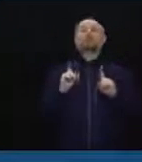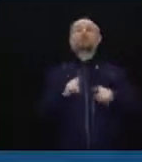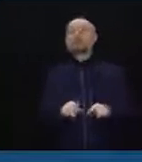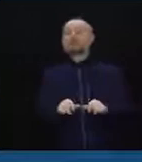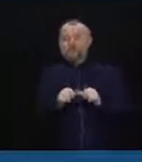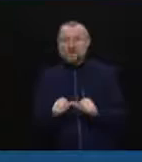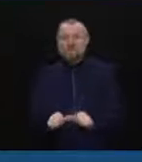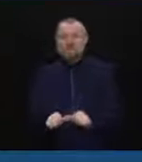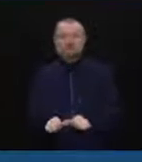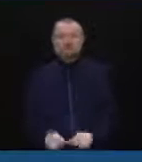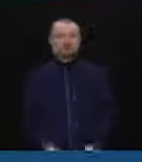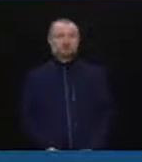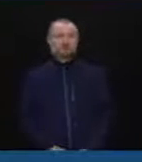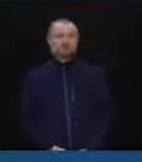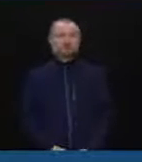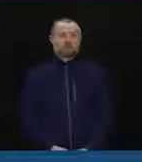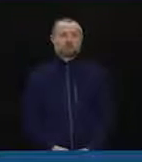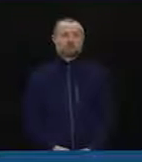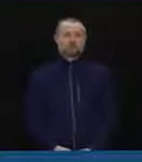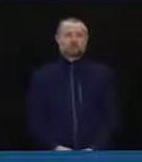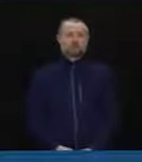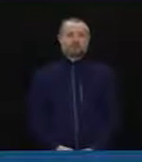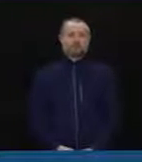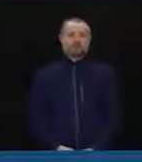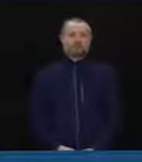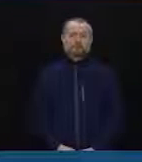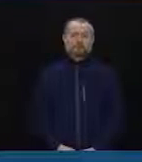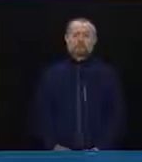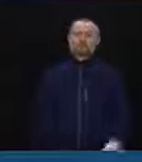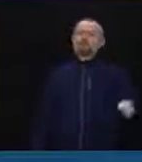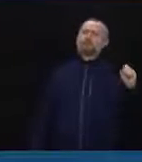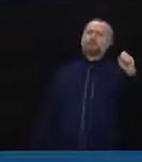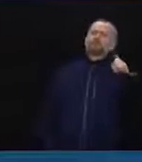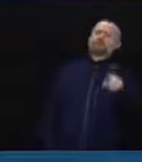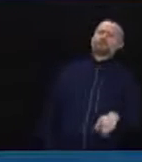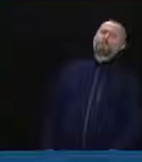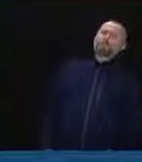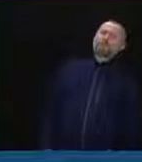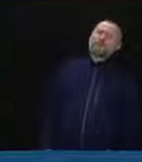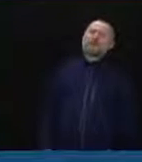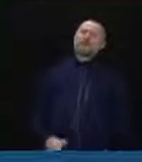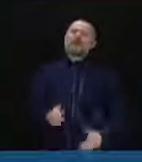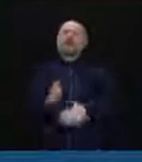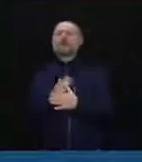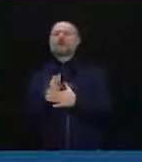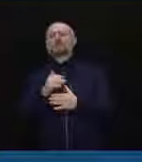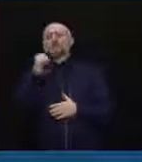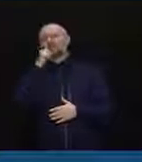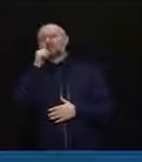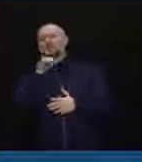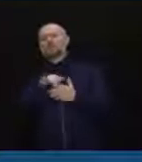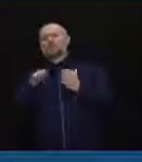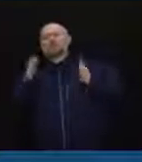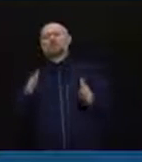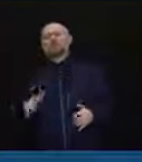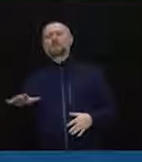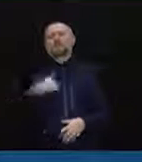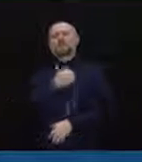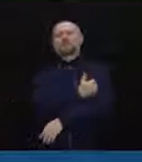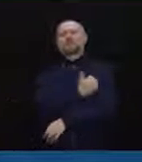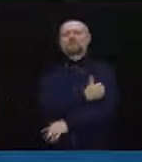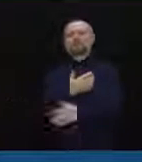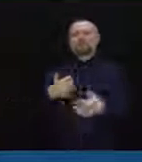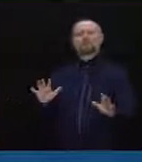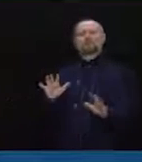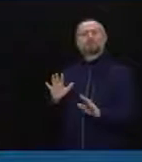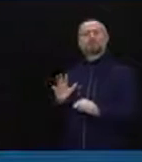just on a very basic level, for your average New Yorker who's vaccinated, do you want them still wearing a mask when